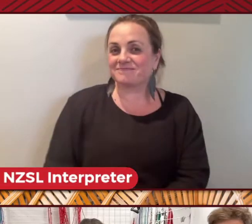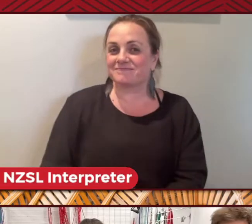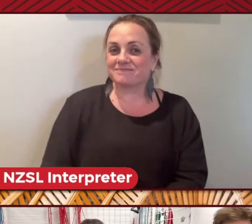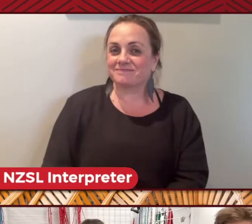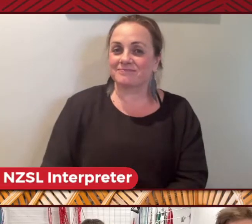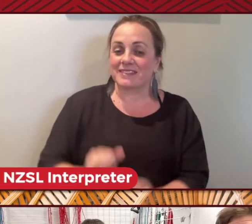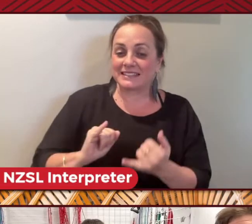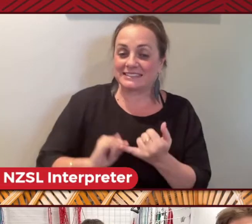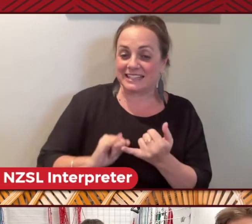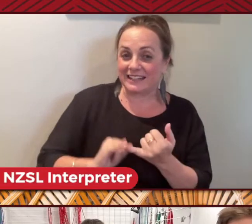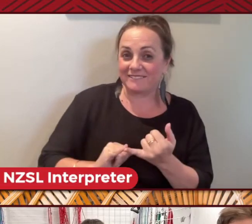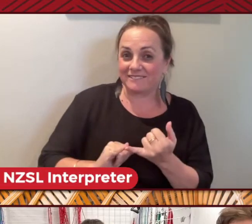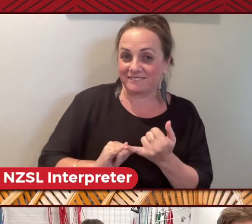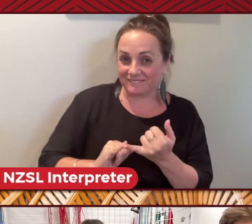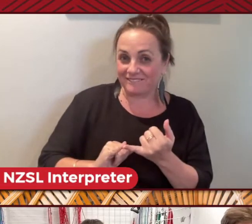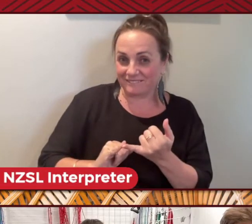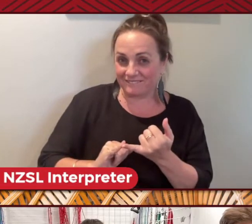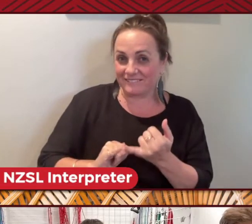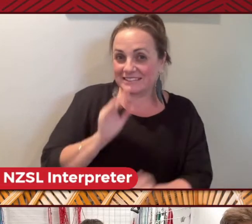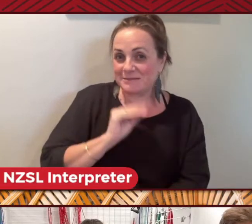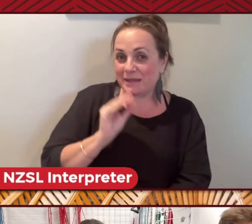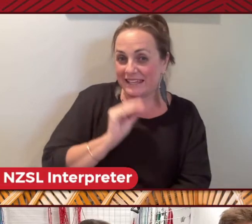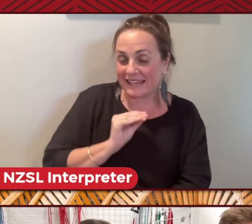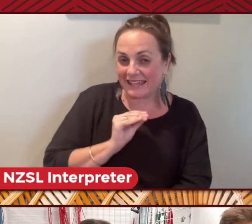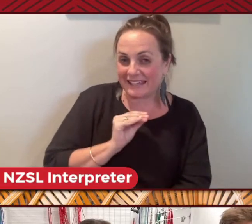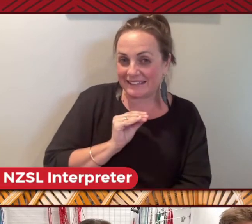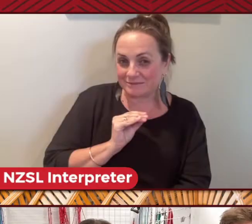So my name is Steve. Sorry, this is Steve speaking.